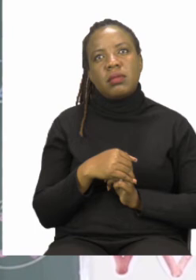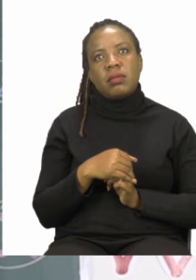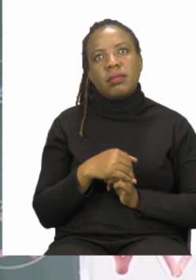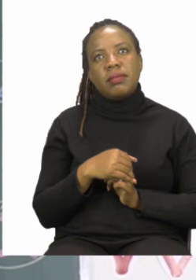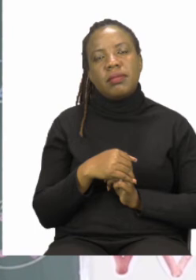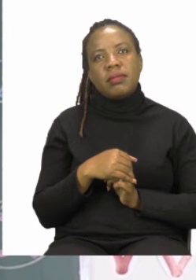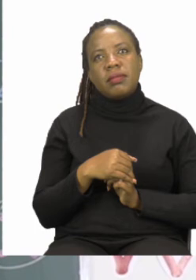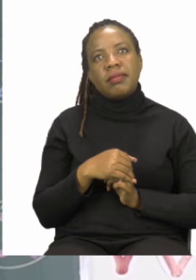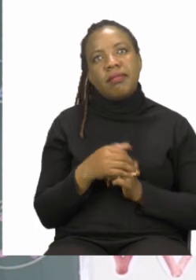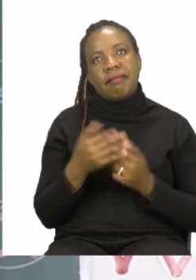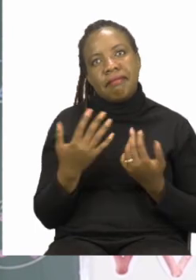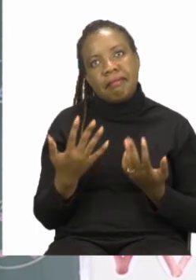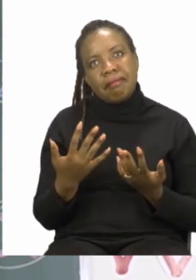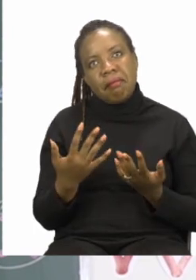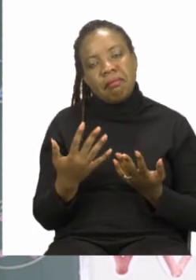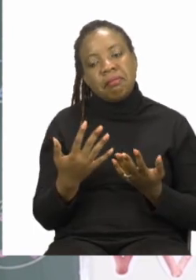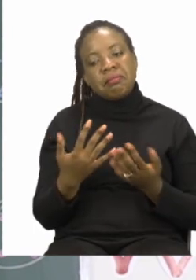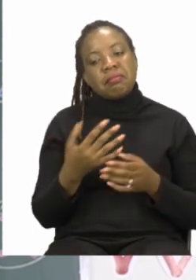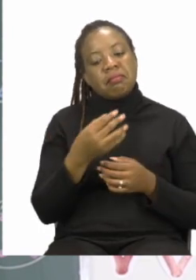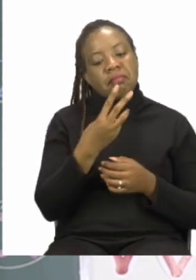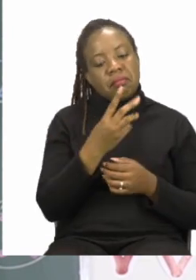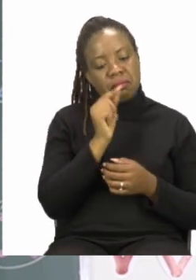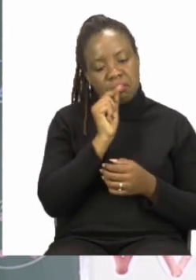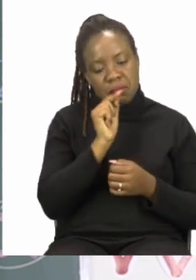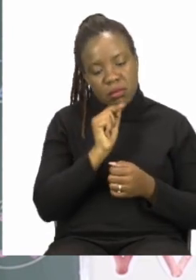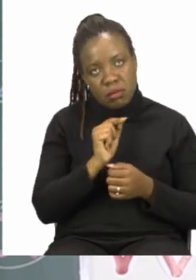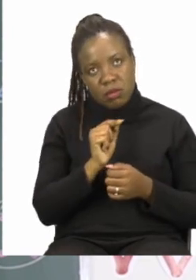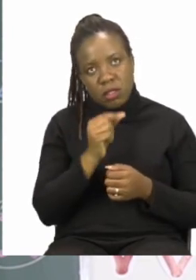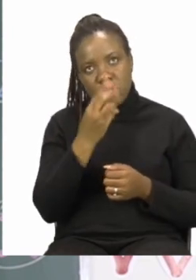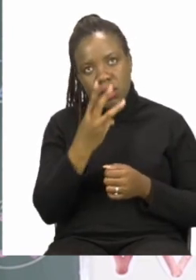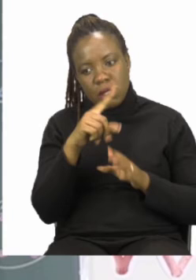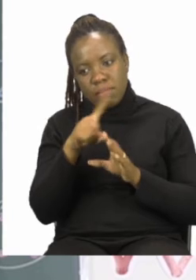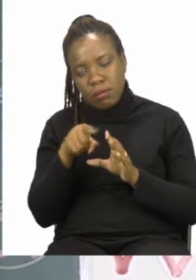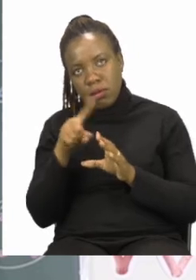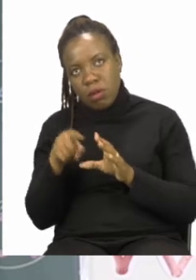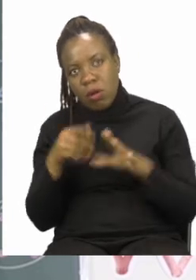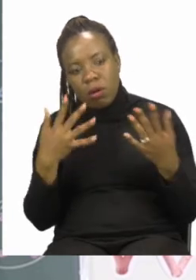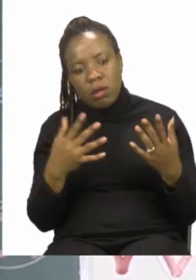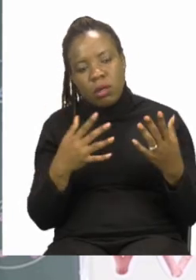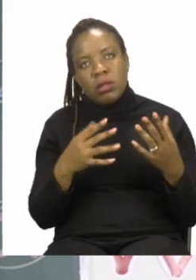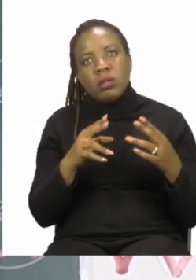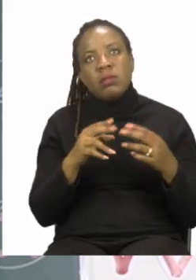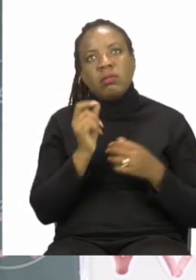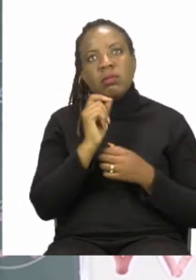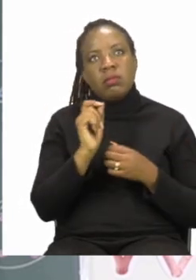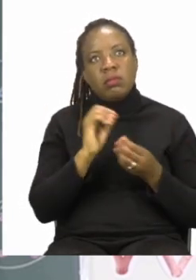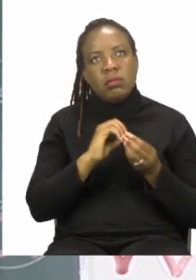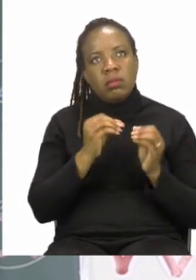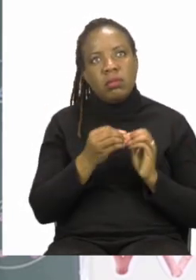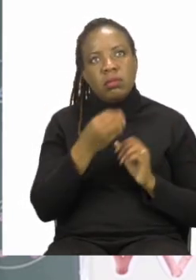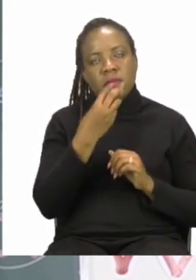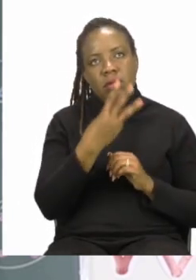draw 3 dots or things inside or the number 3. I'm going to use the